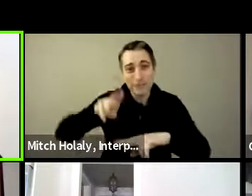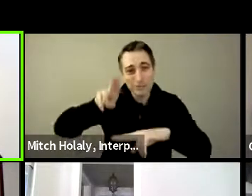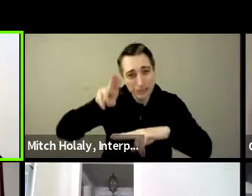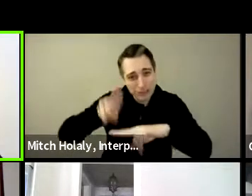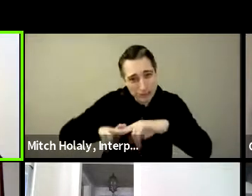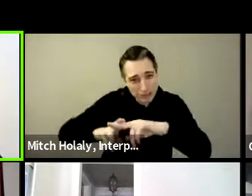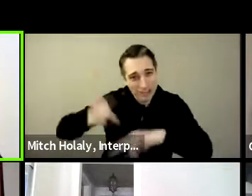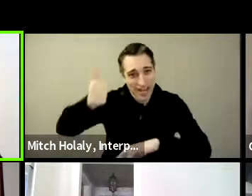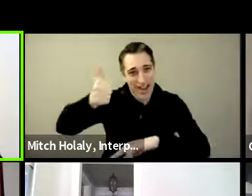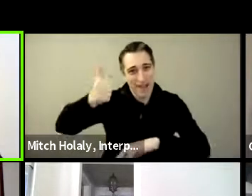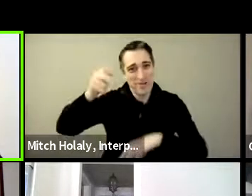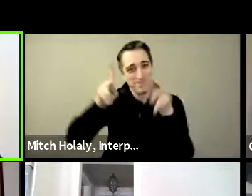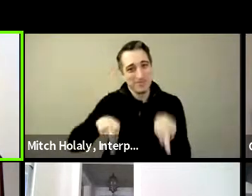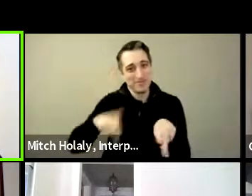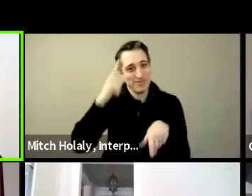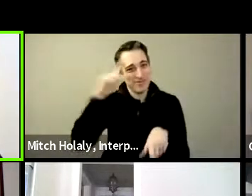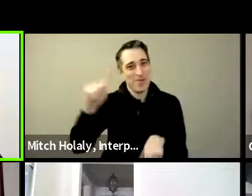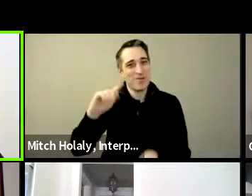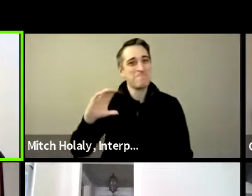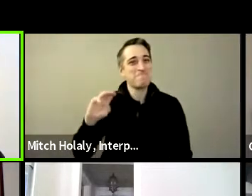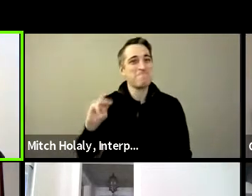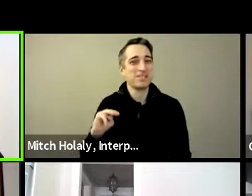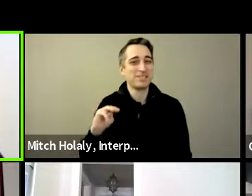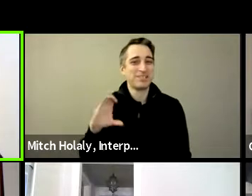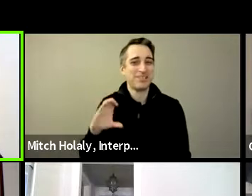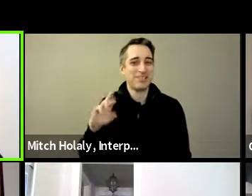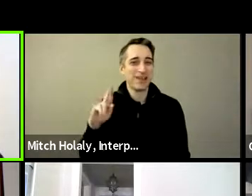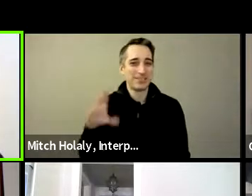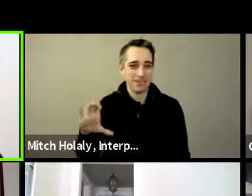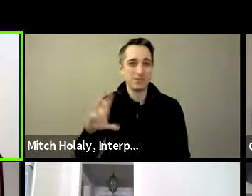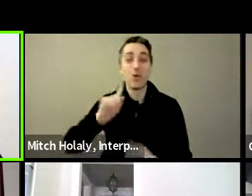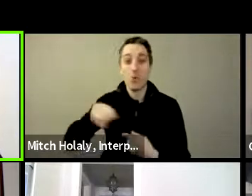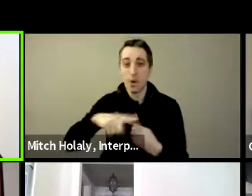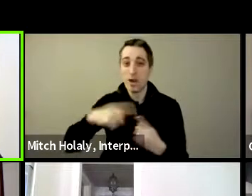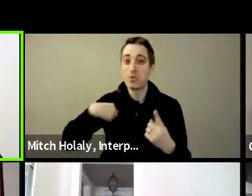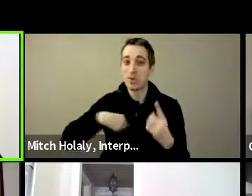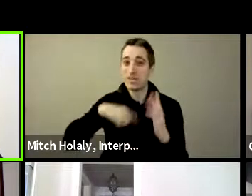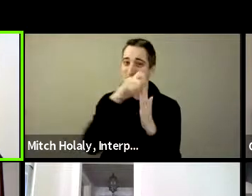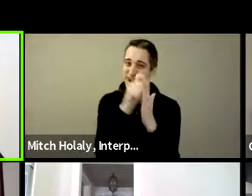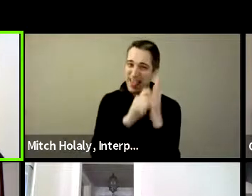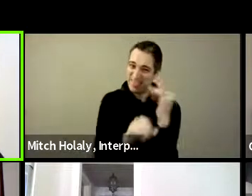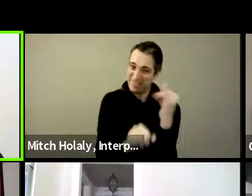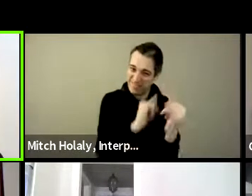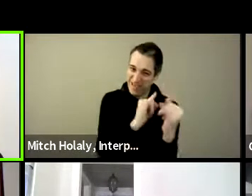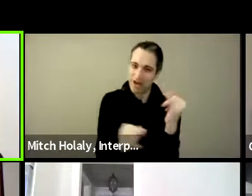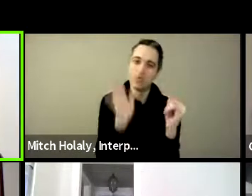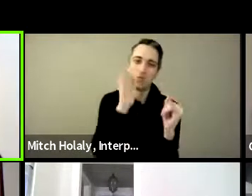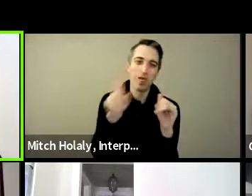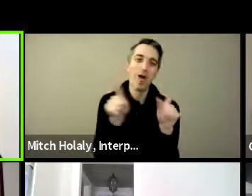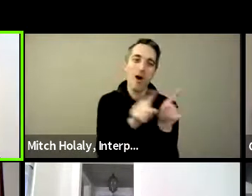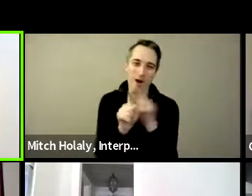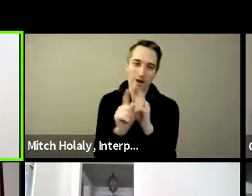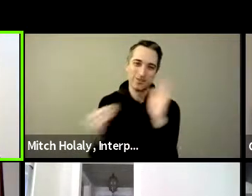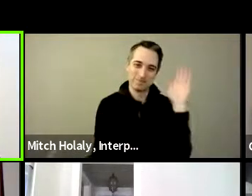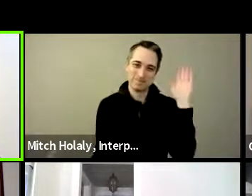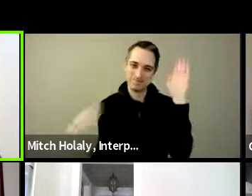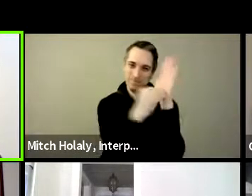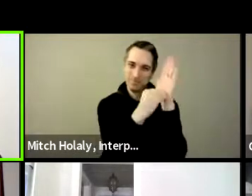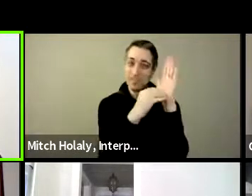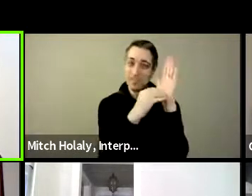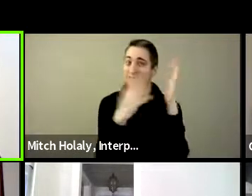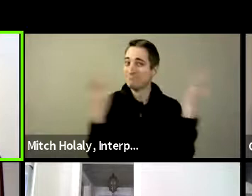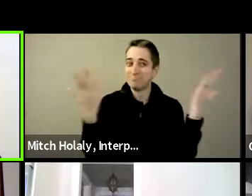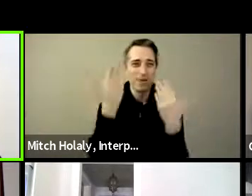the Civil Rights Commission when he was appointed. So we will make sure that when we do the final version that we also include that language in there, because that paragraph